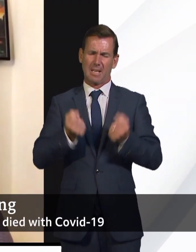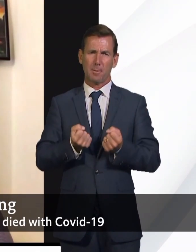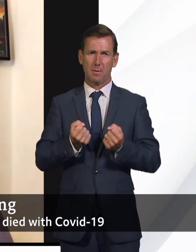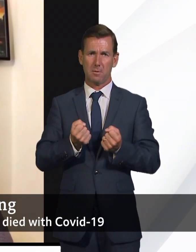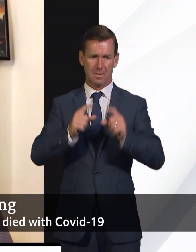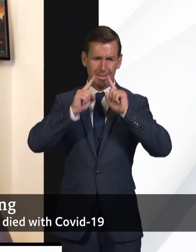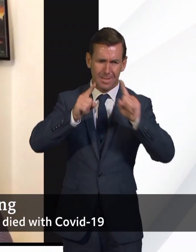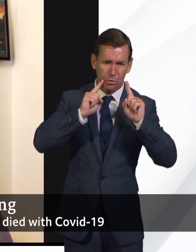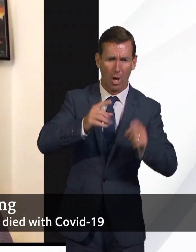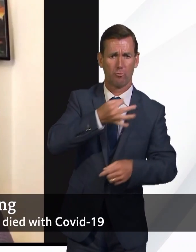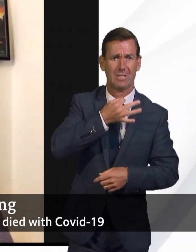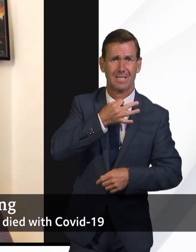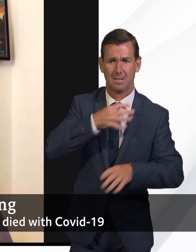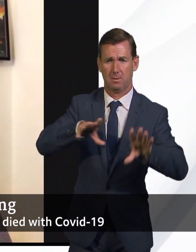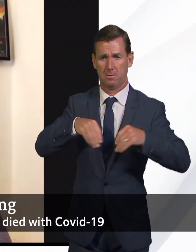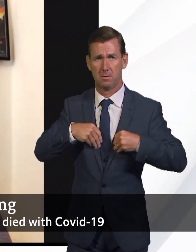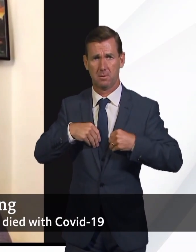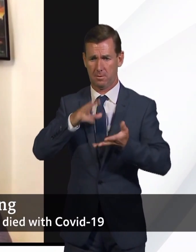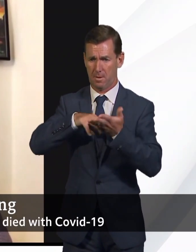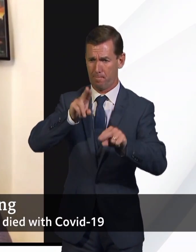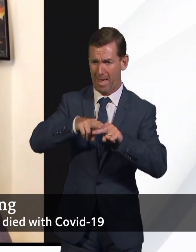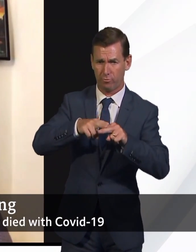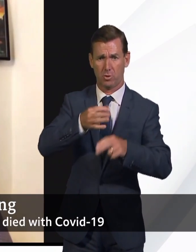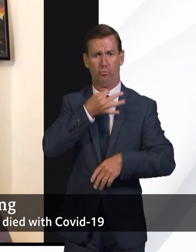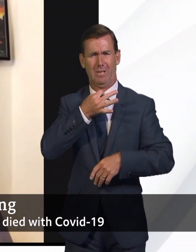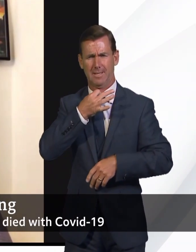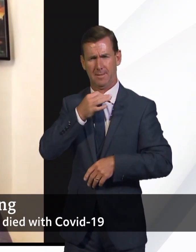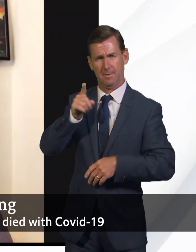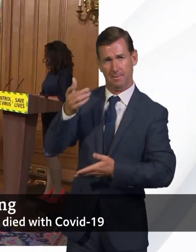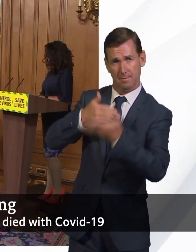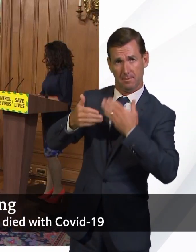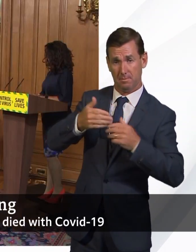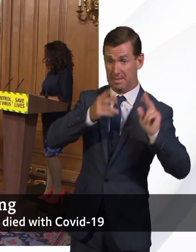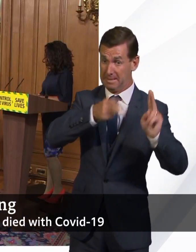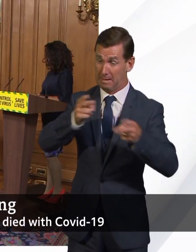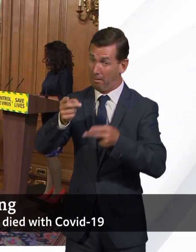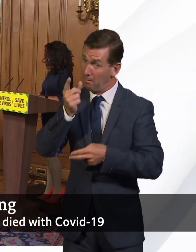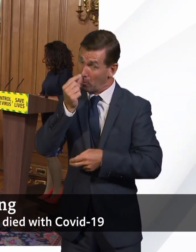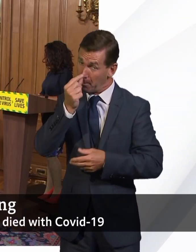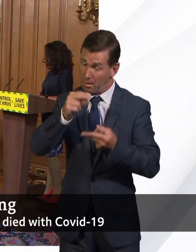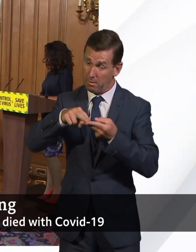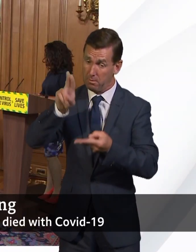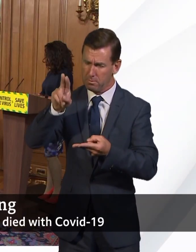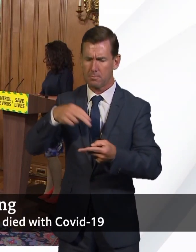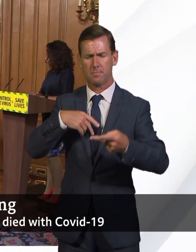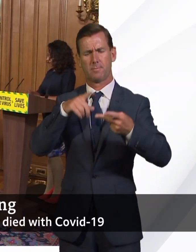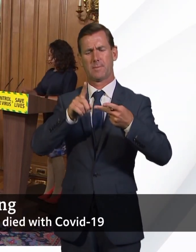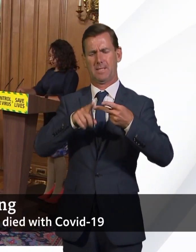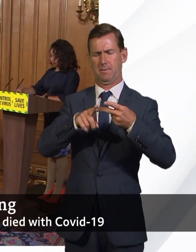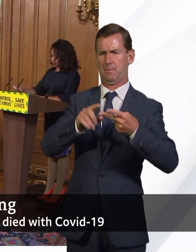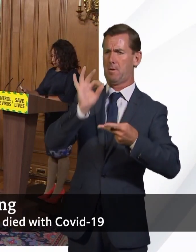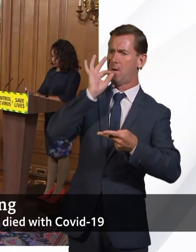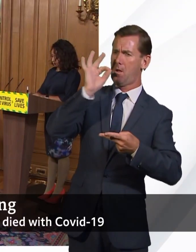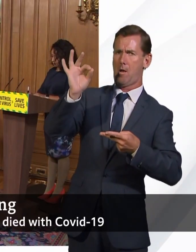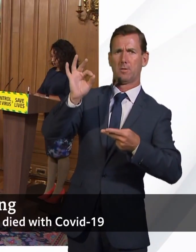parents in terms of increased infections and potentially deaths? And also to the Secretary of